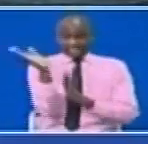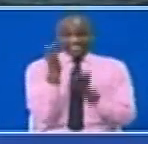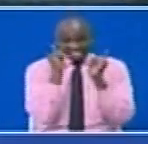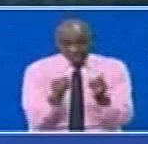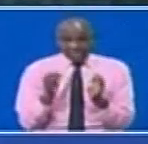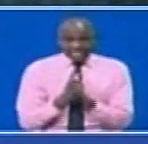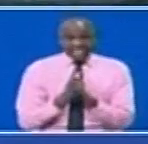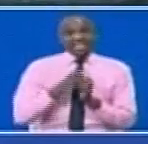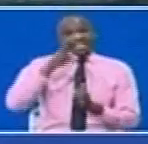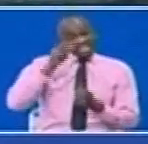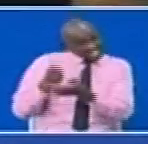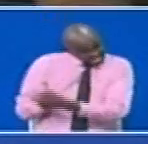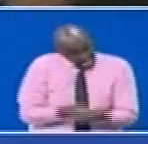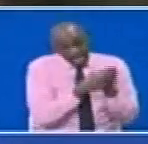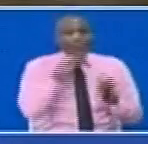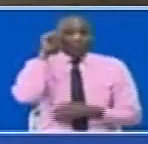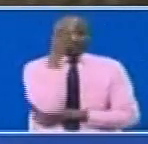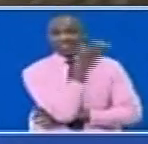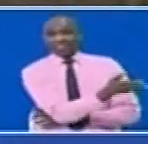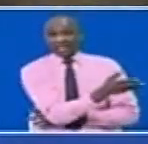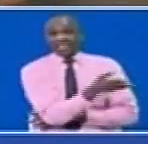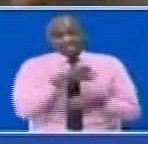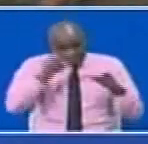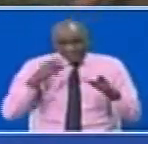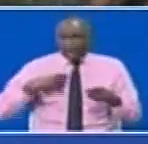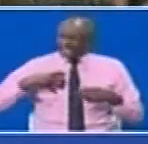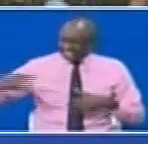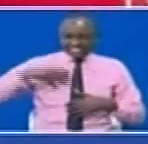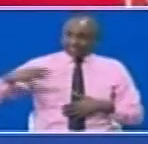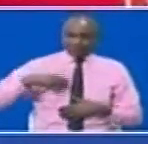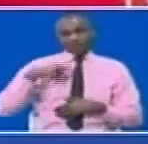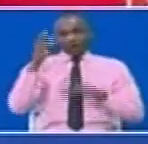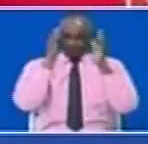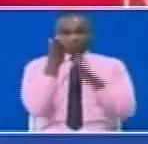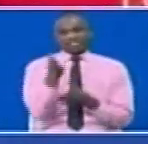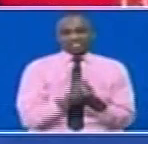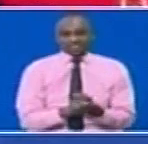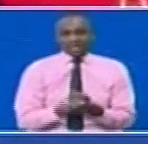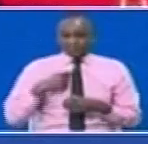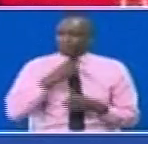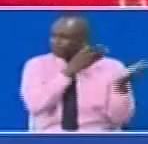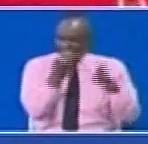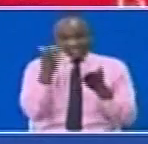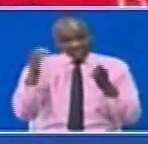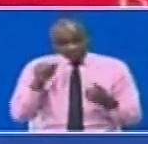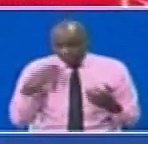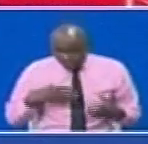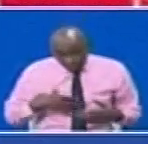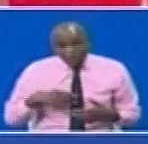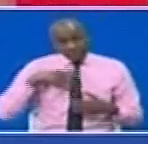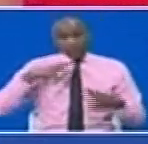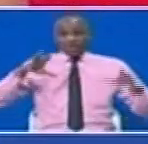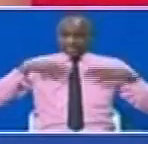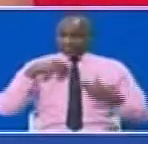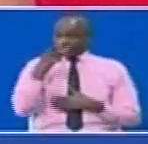stationed in Nyali, Mombasa. Here, he's targeting well-to-do clientele. I always like to bring things which people are always going to